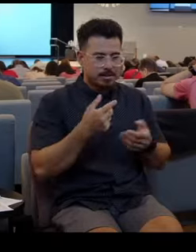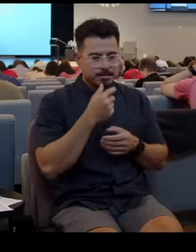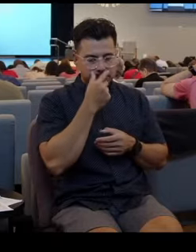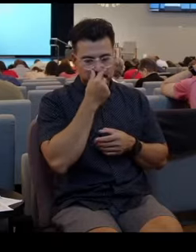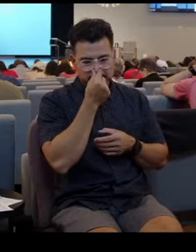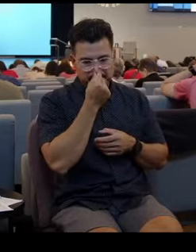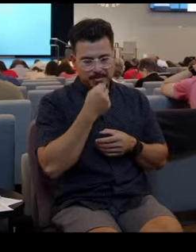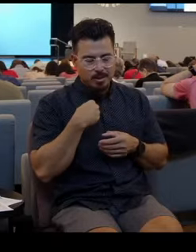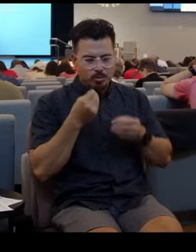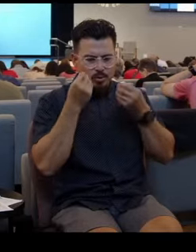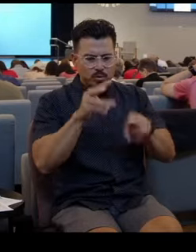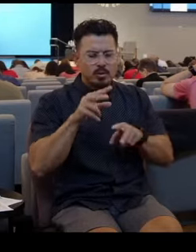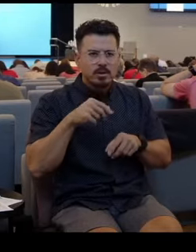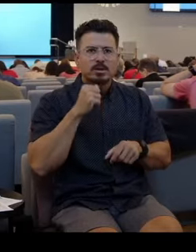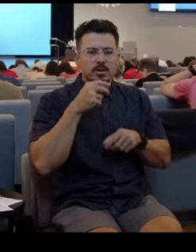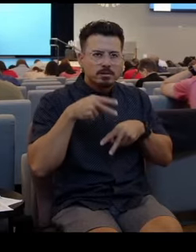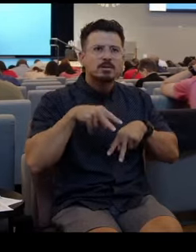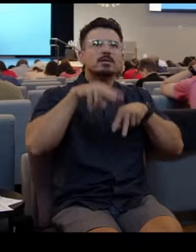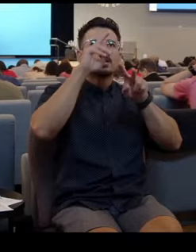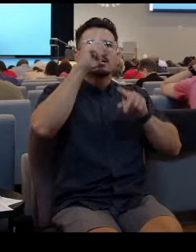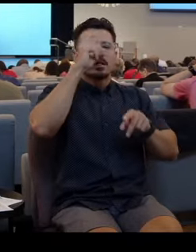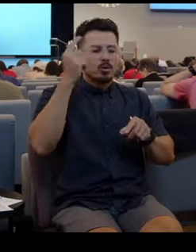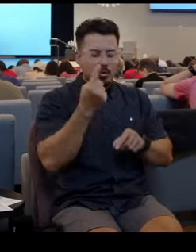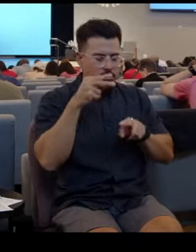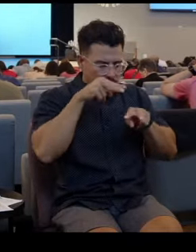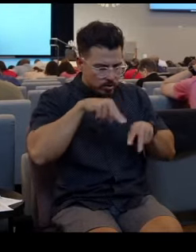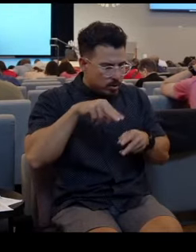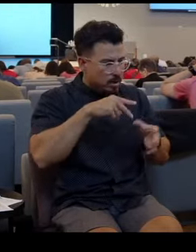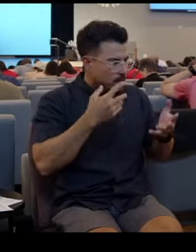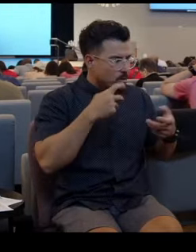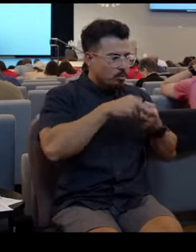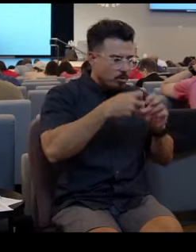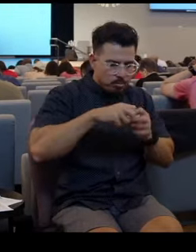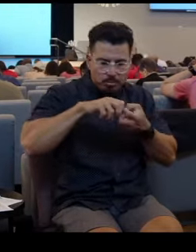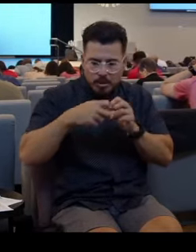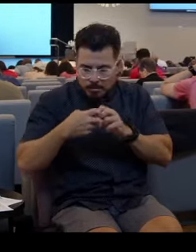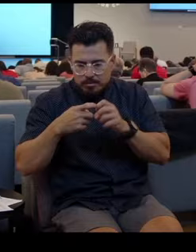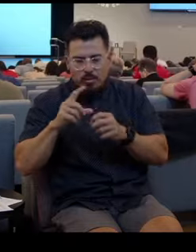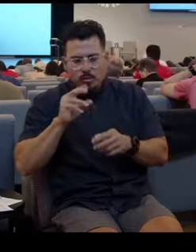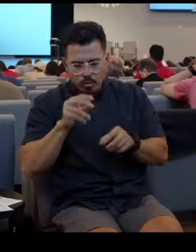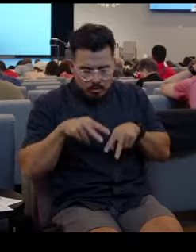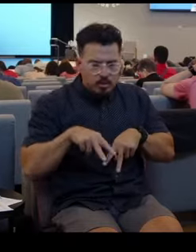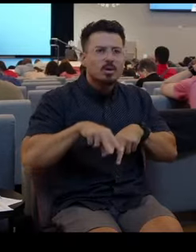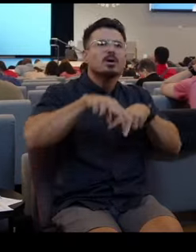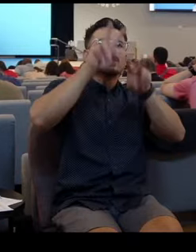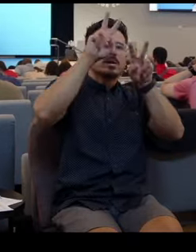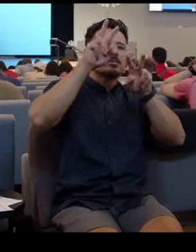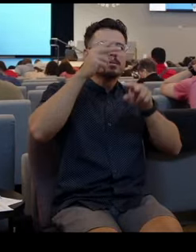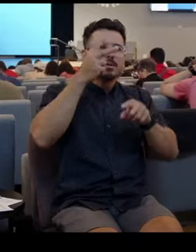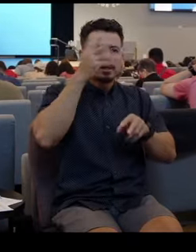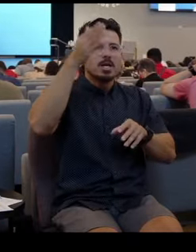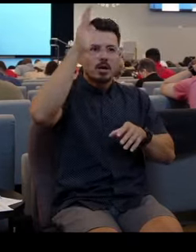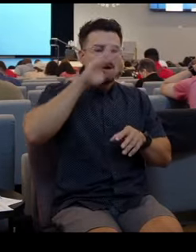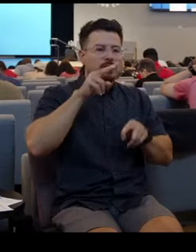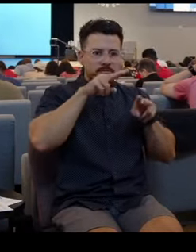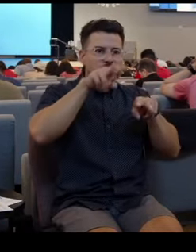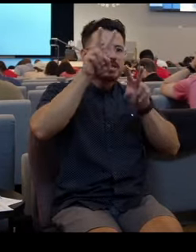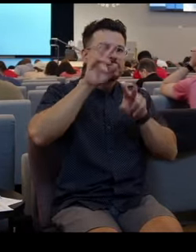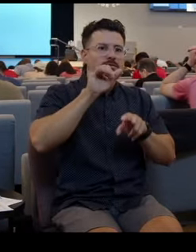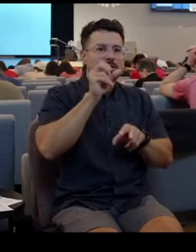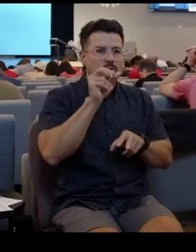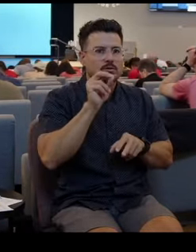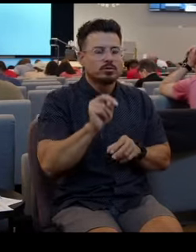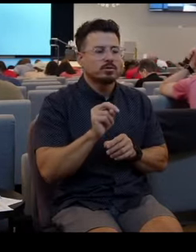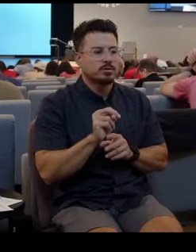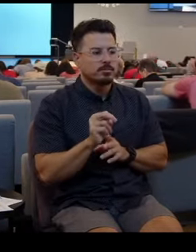And we lose sight of that big vision of what we can become. I believe every congregation and the